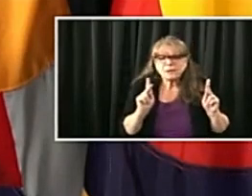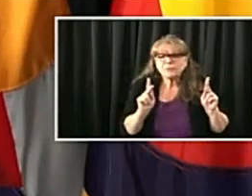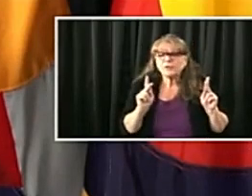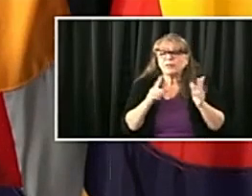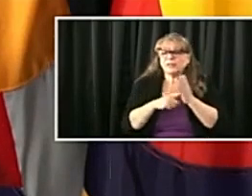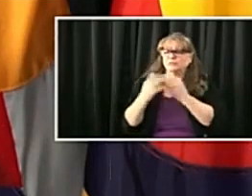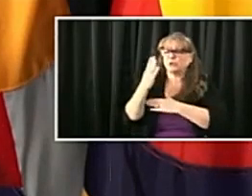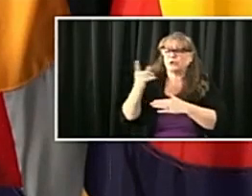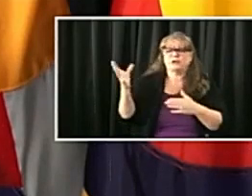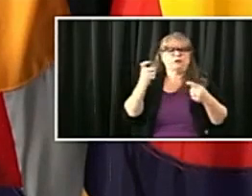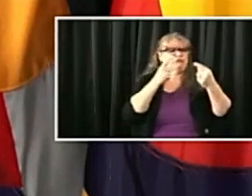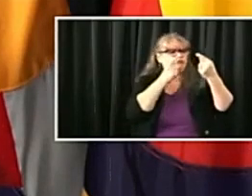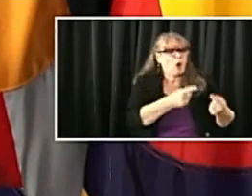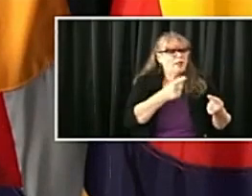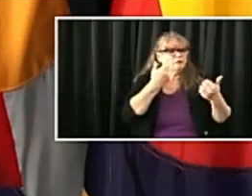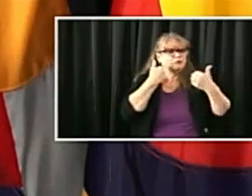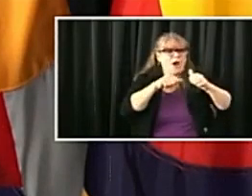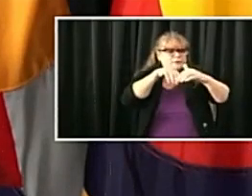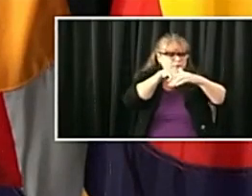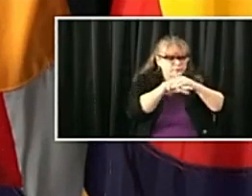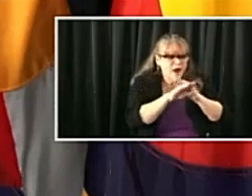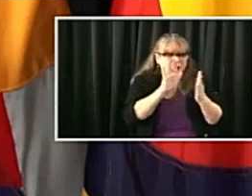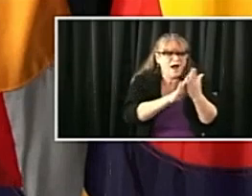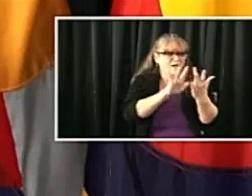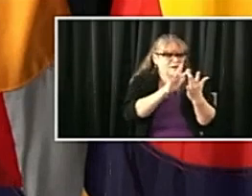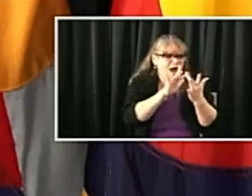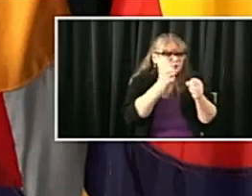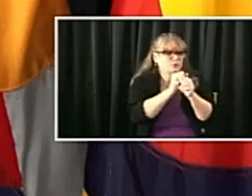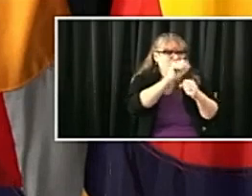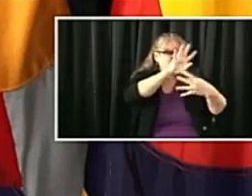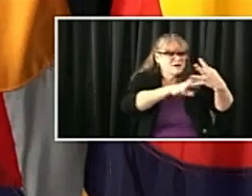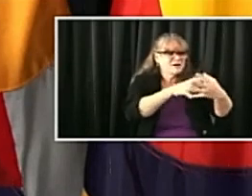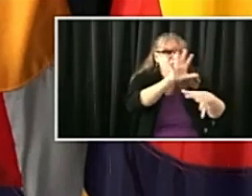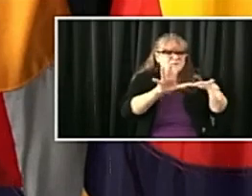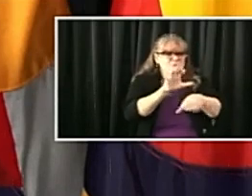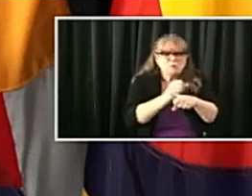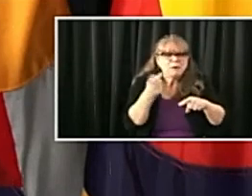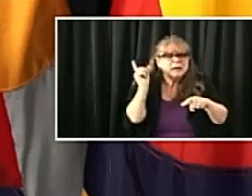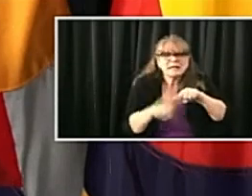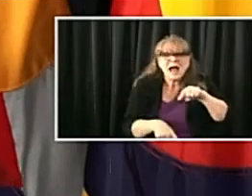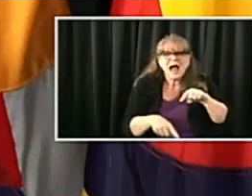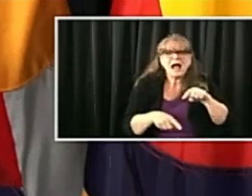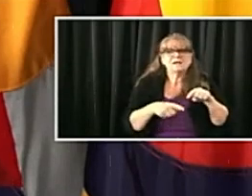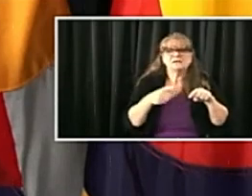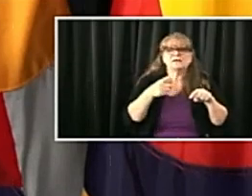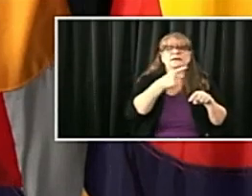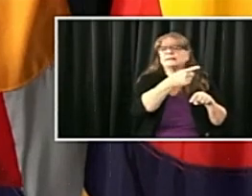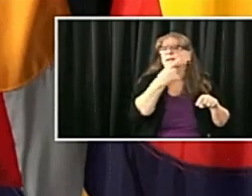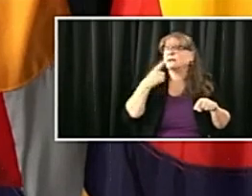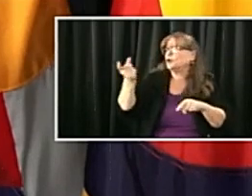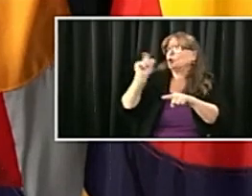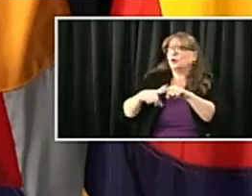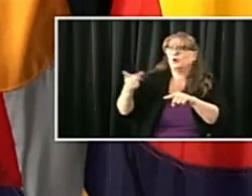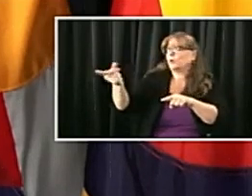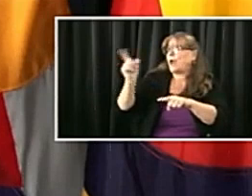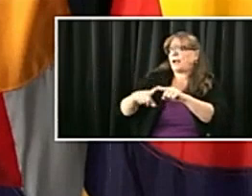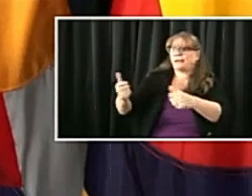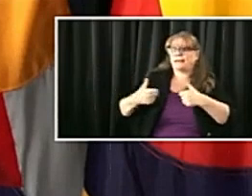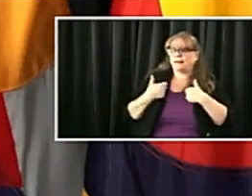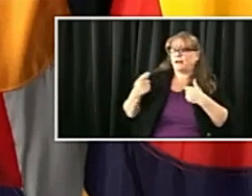turned away from pharmacies in several different counties just because they don't live there. That would seem to run counter to what you told us last week. So